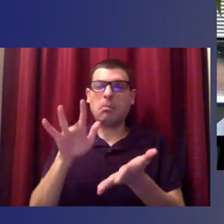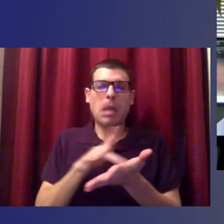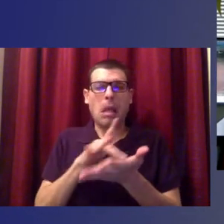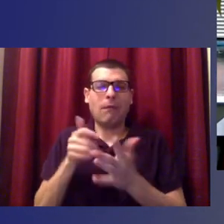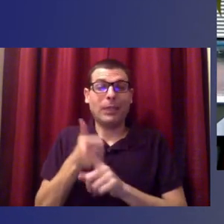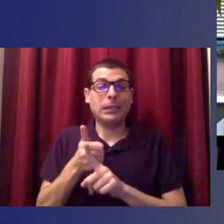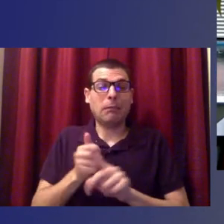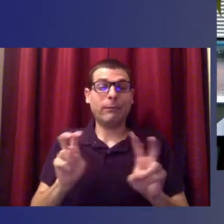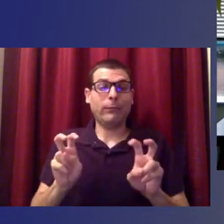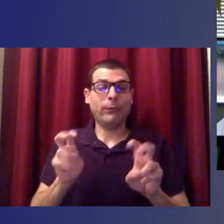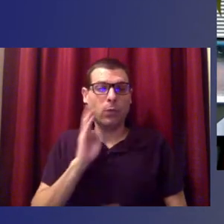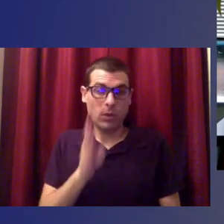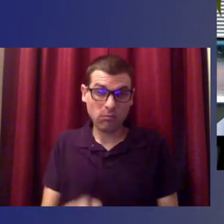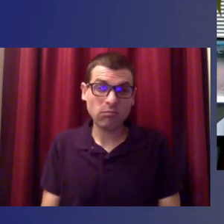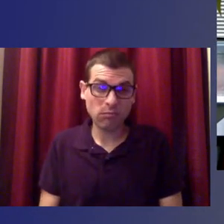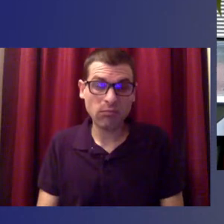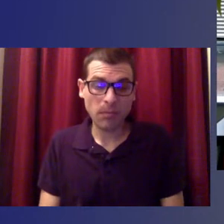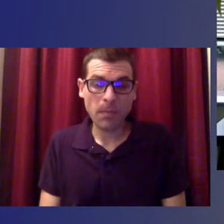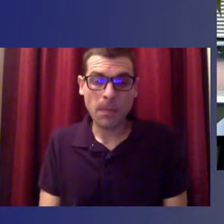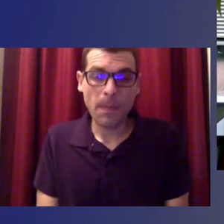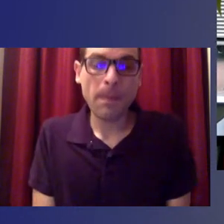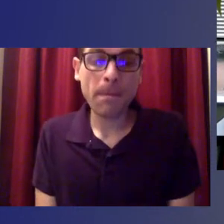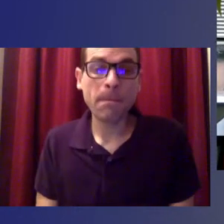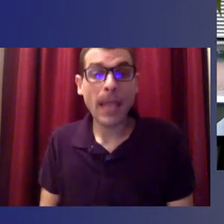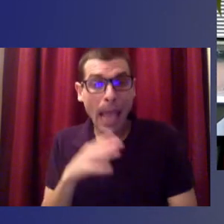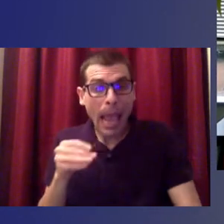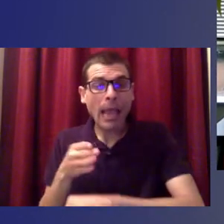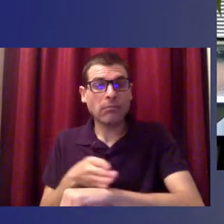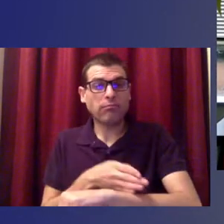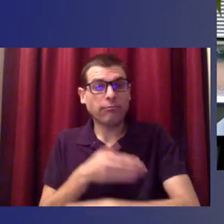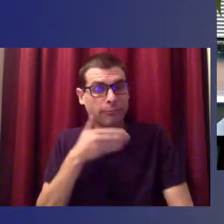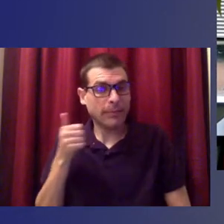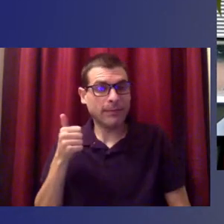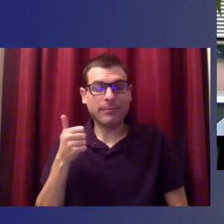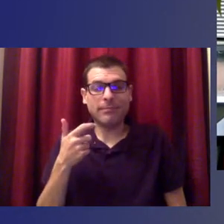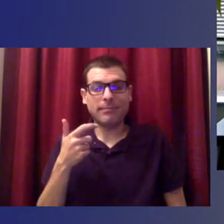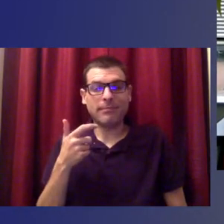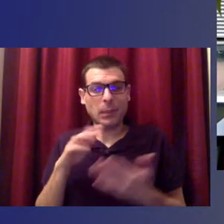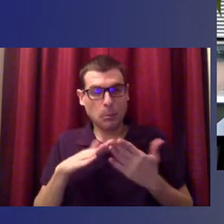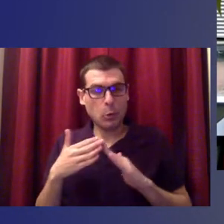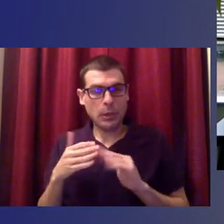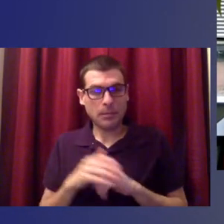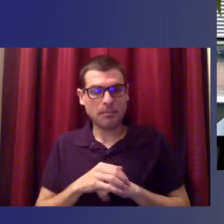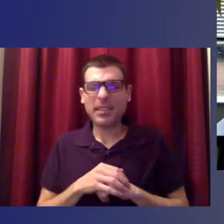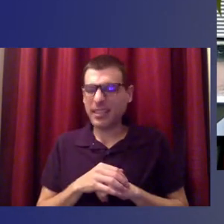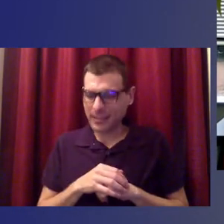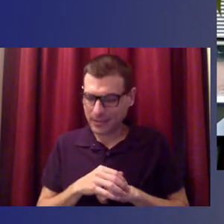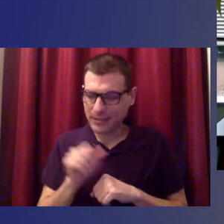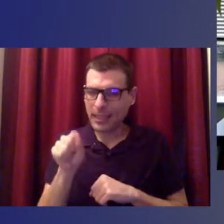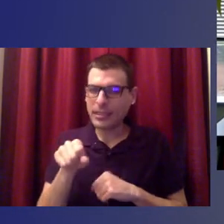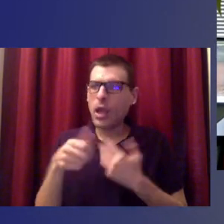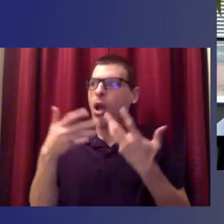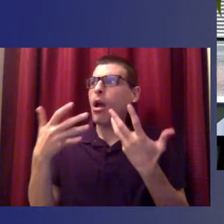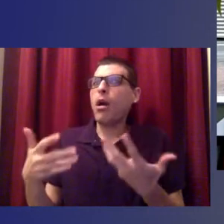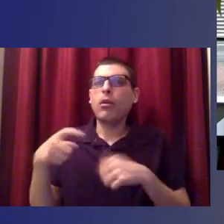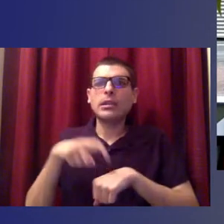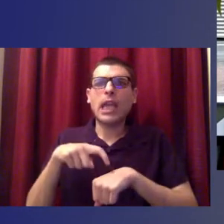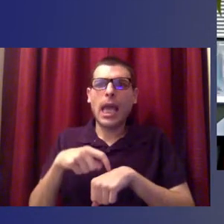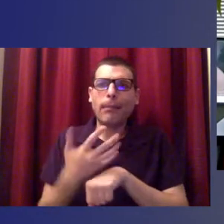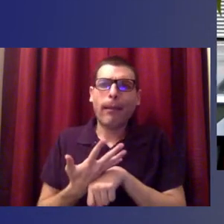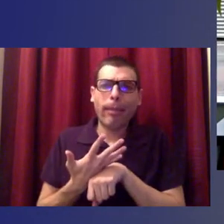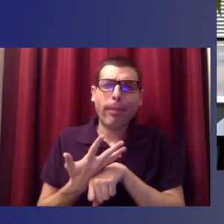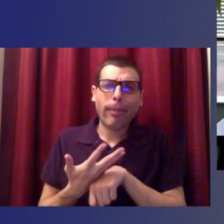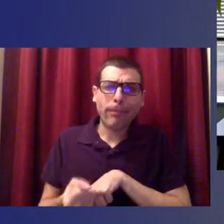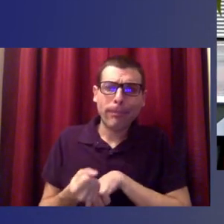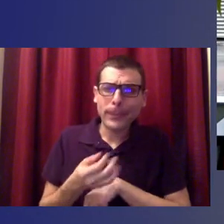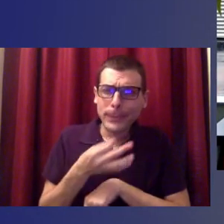community. Well said. Oh my gosh. Well, time's really flown here. I have one last question for you. Before I